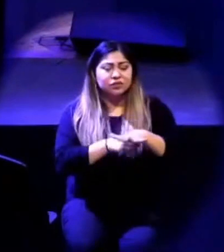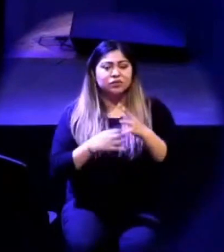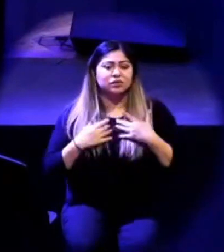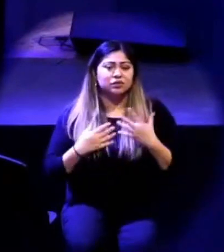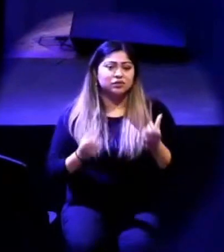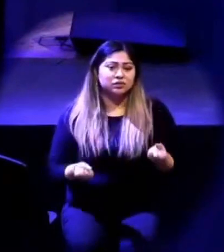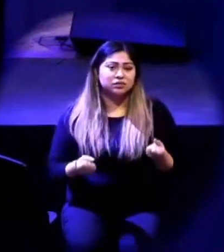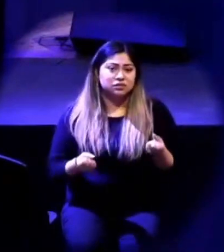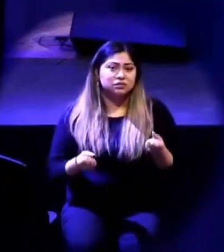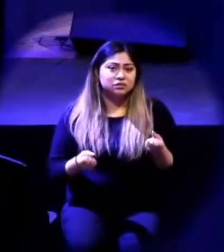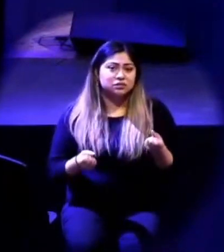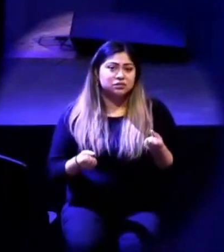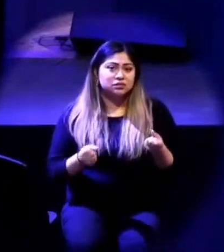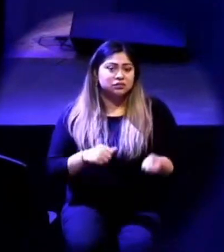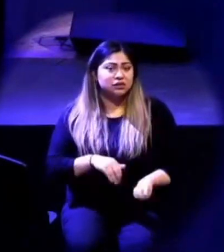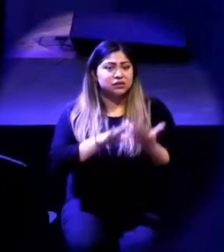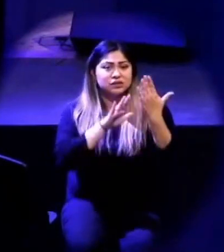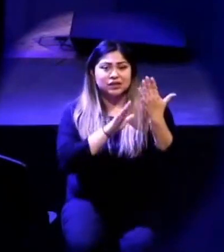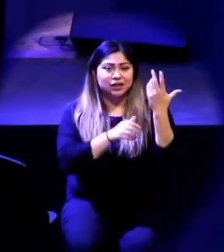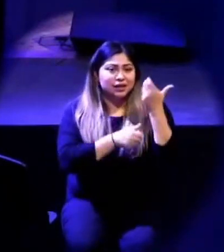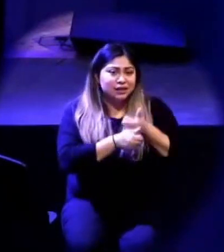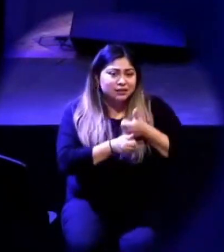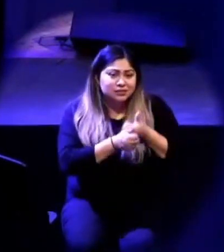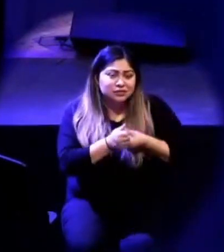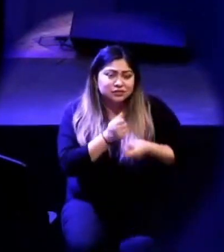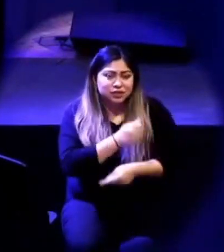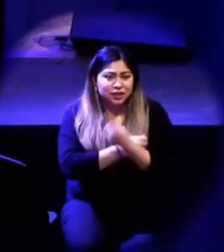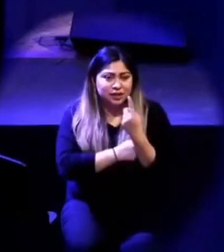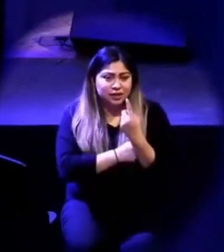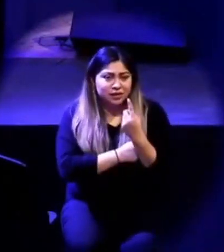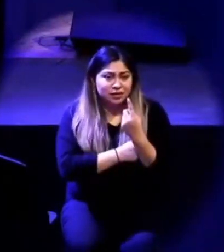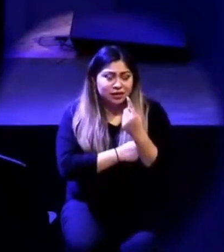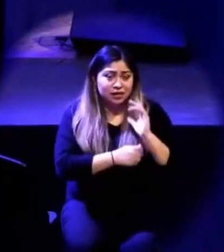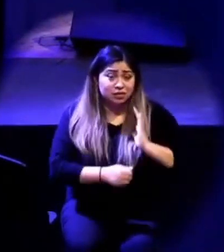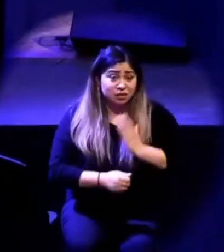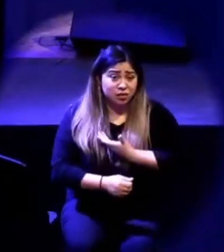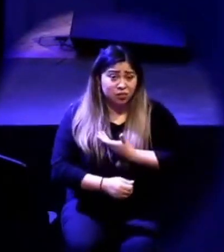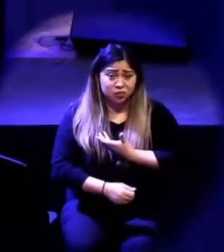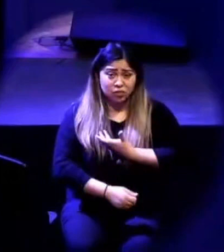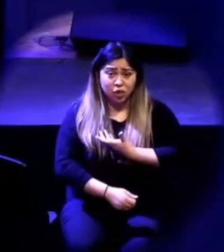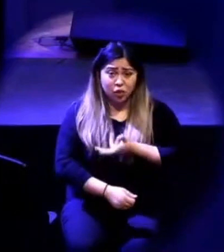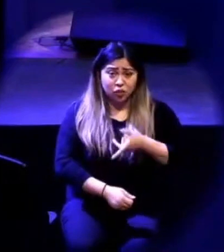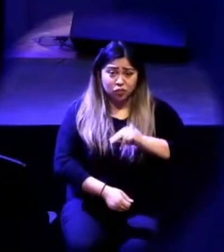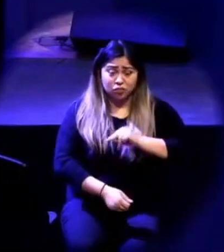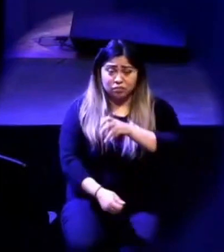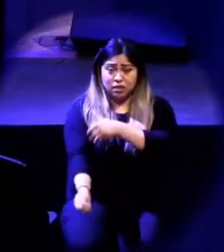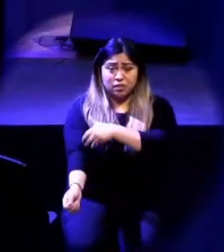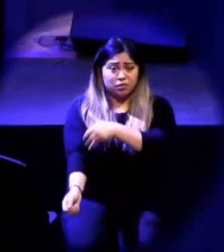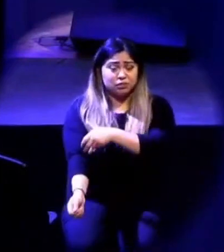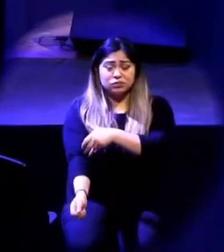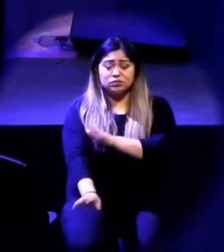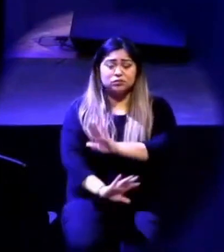new day, Lord, not on our own power, but the power of the resurrection that